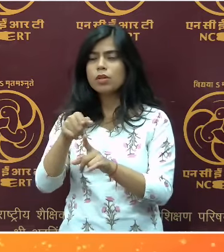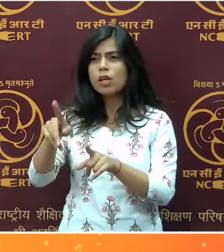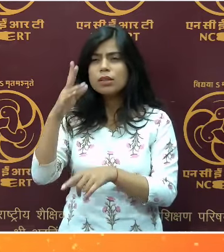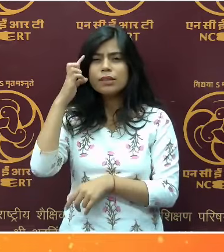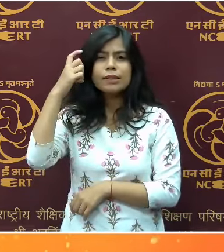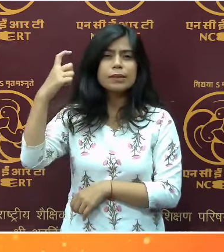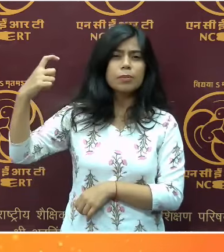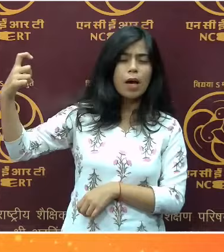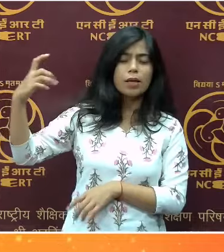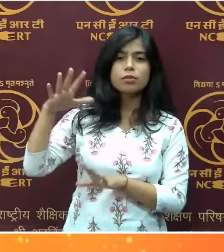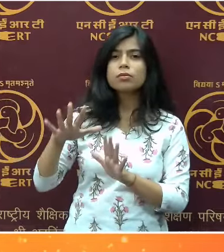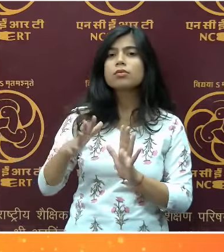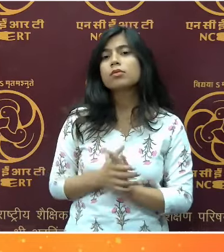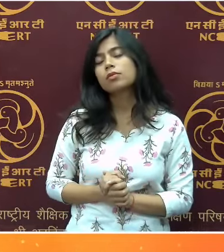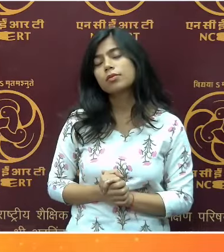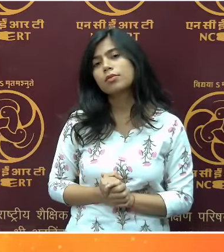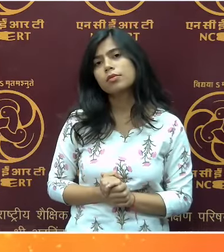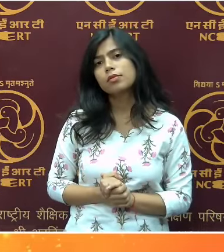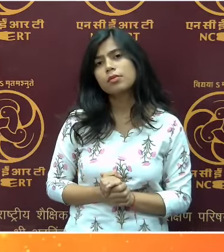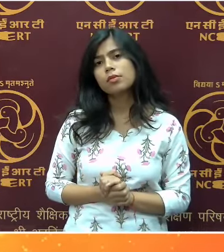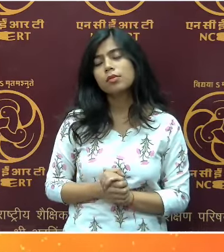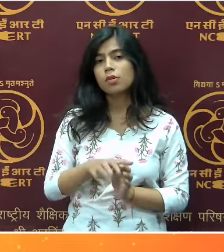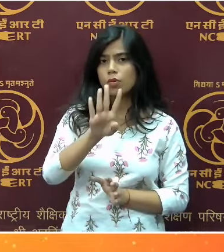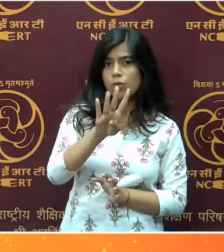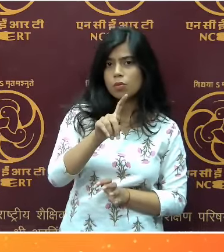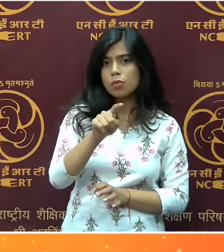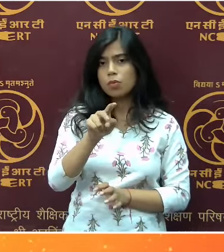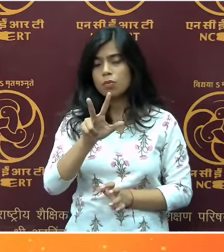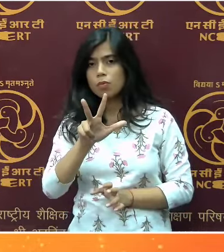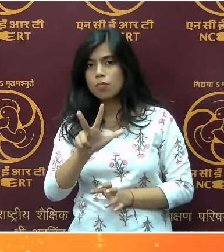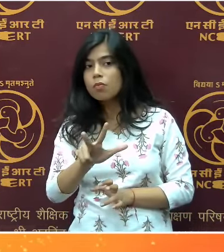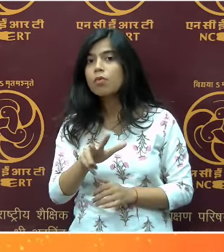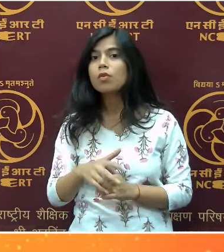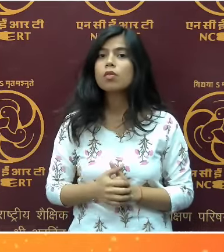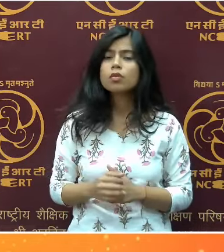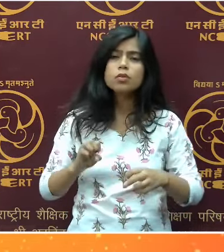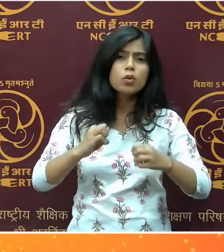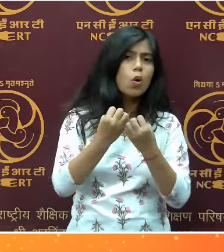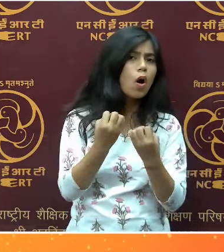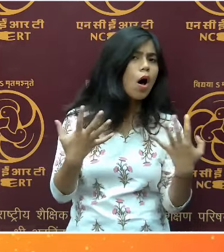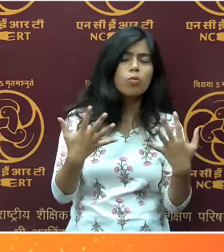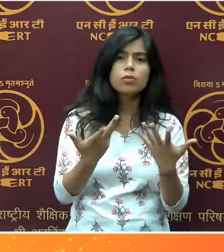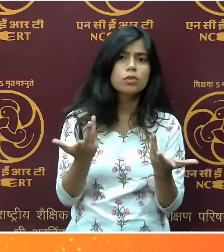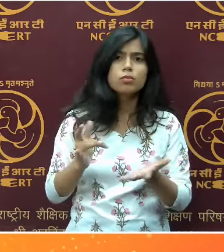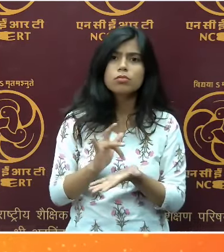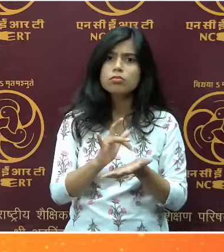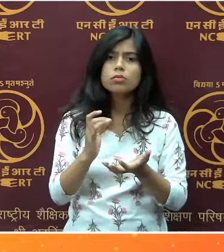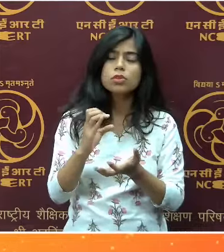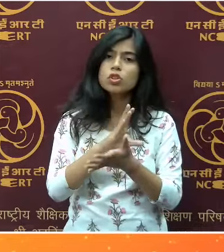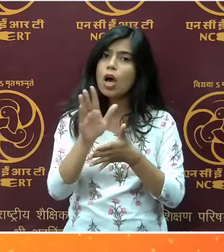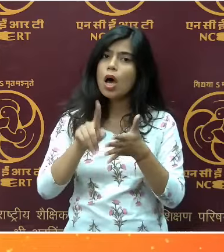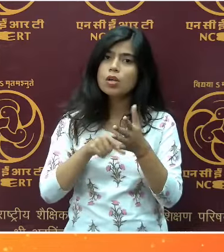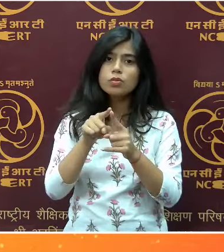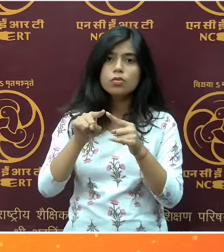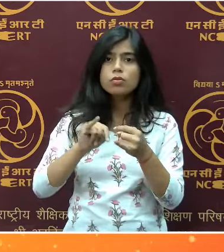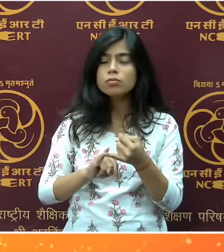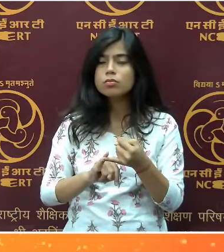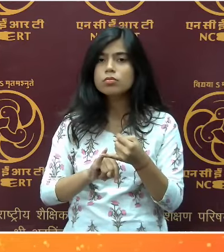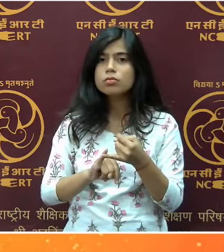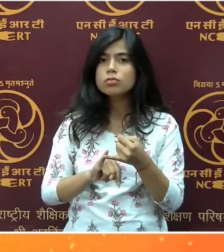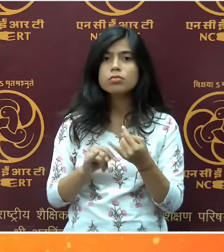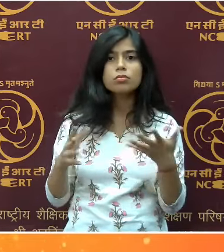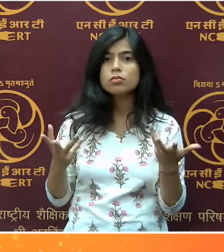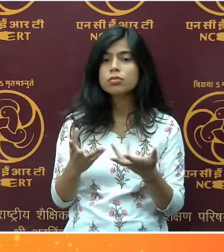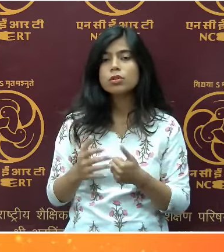sphere has some charge of 4.8 microcoulomb. How many charges are there? We can just find